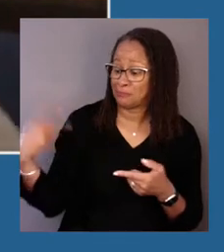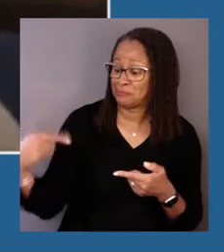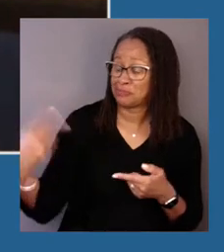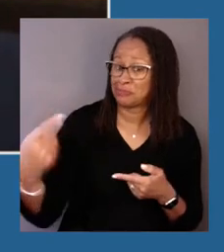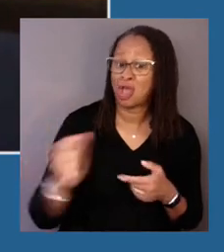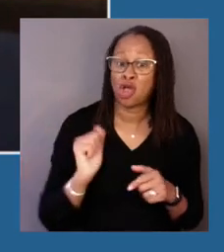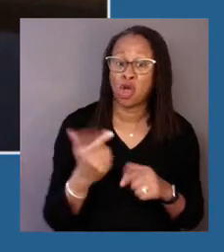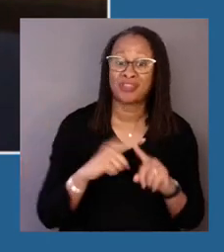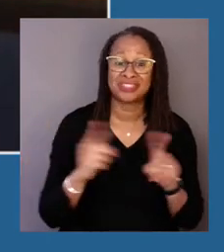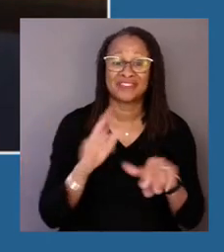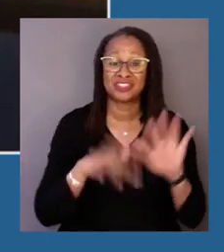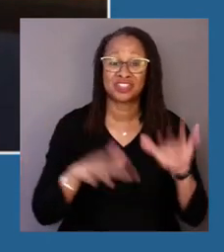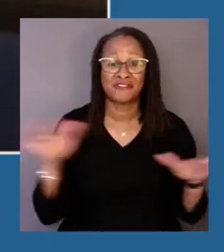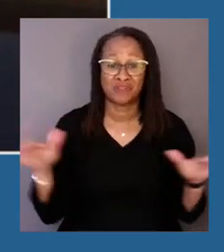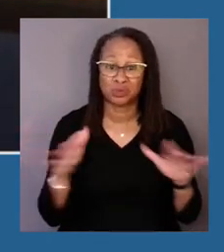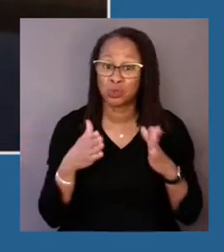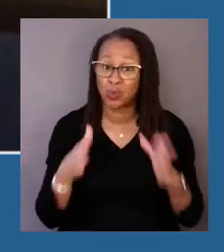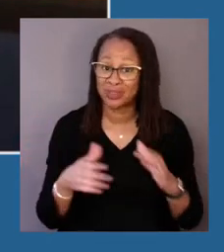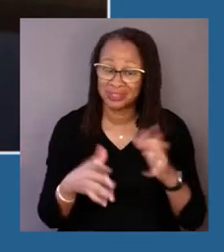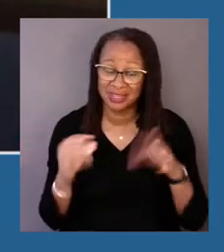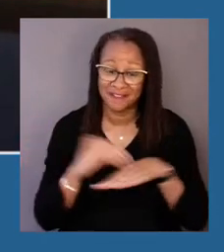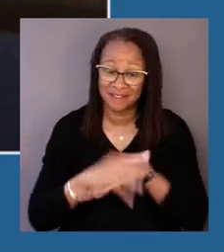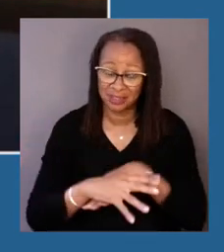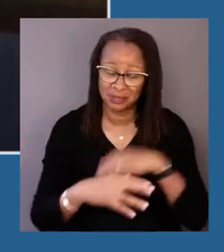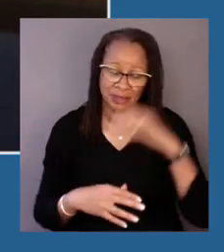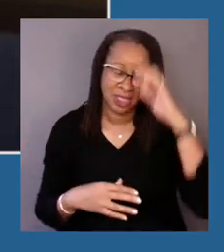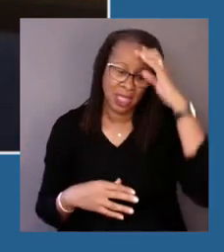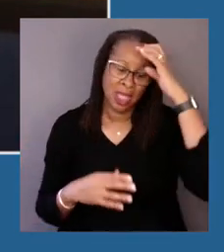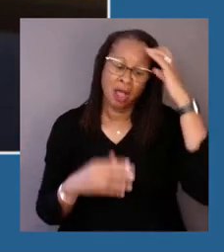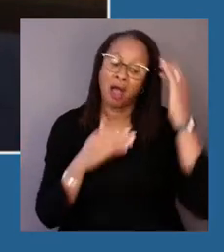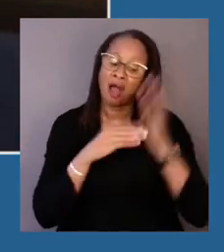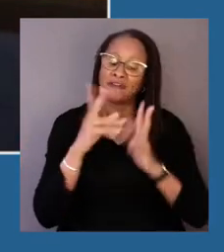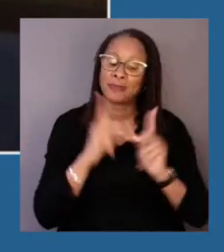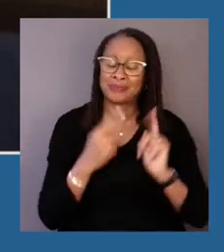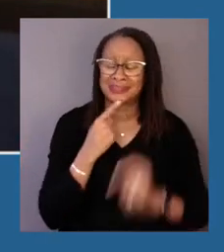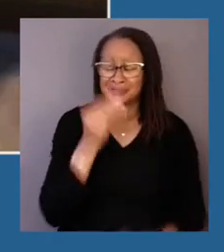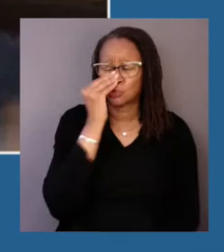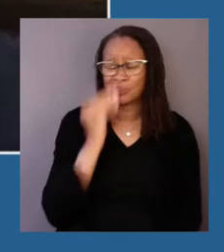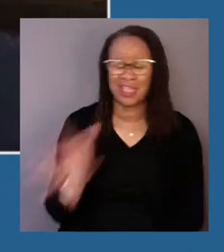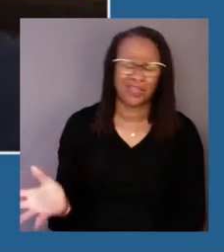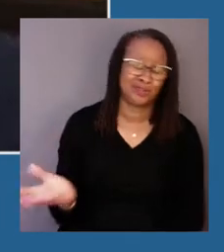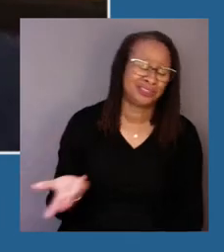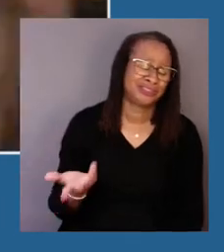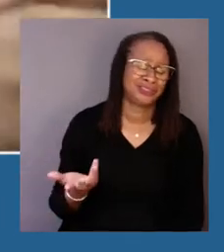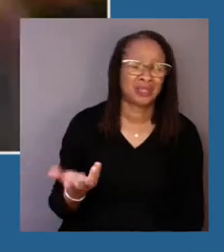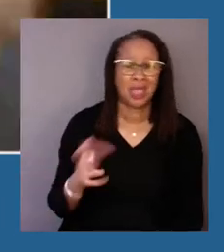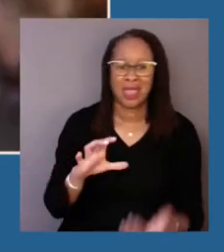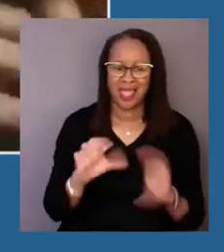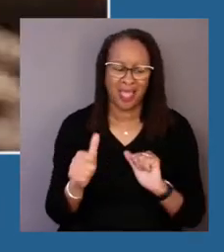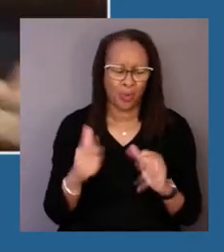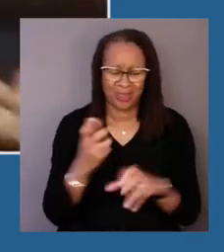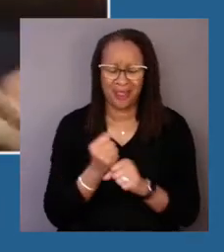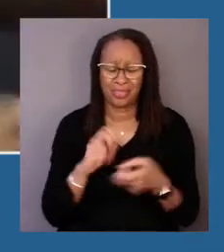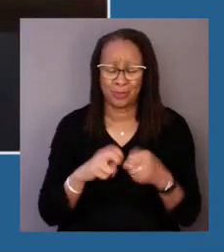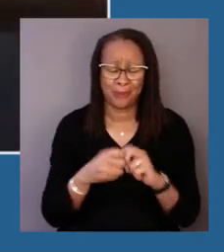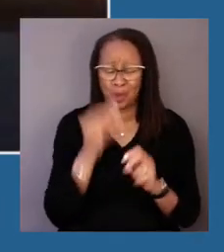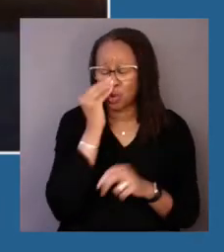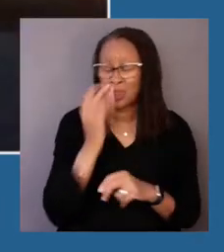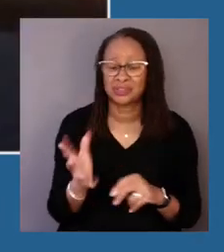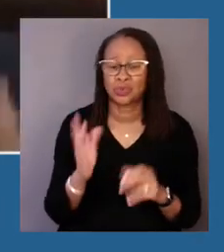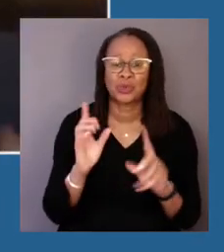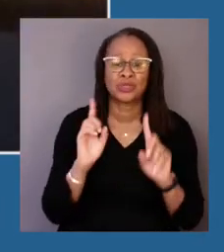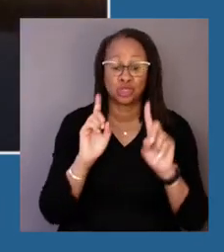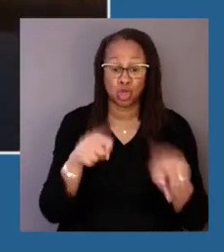have people say, well, who cares? Like, who cares how we got this problem? You know, we need to get to